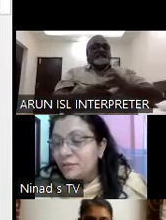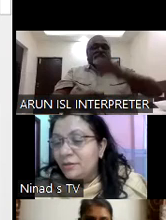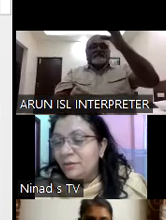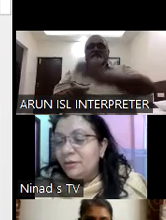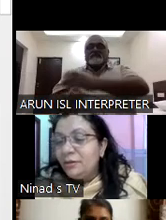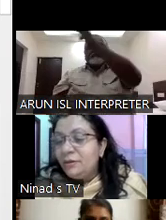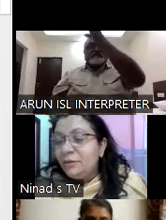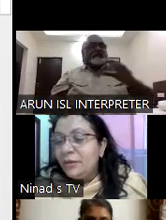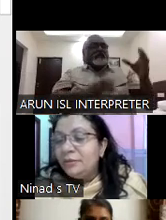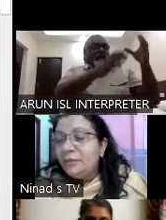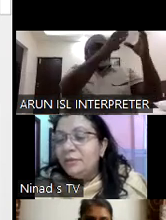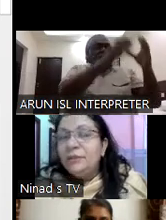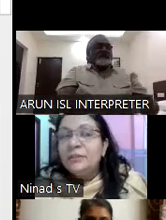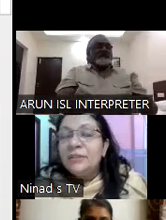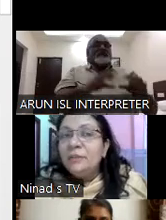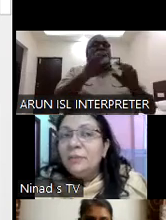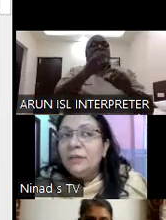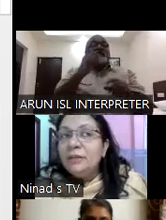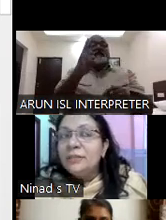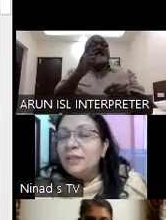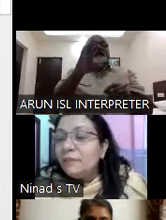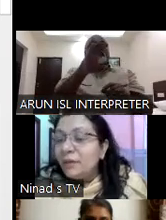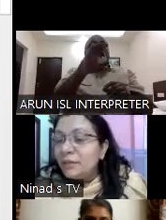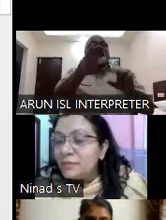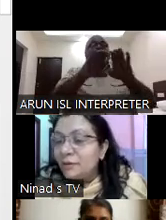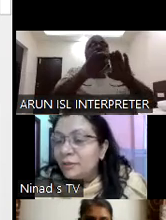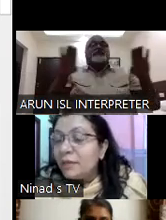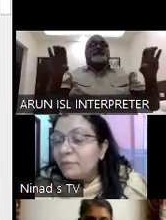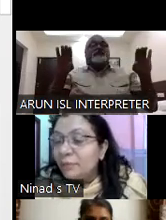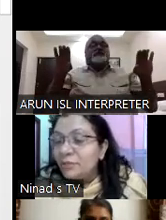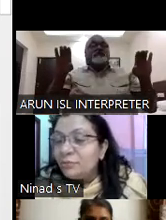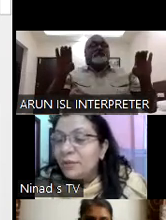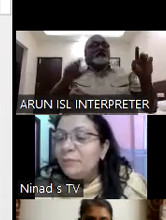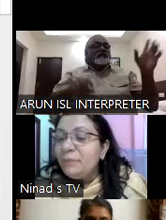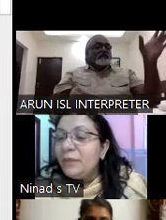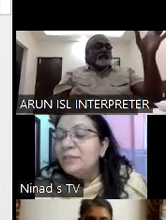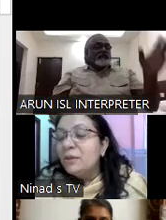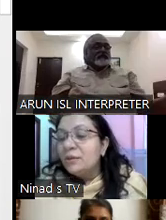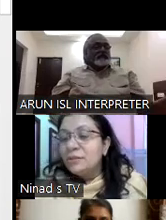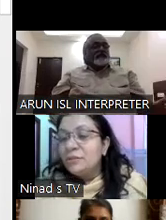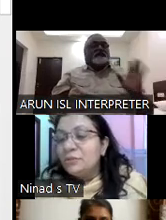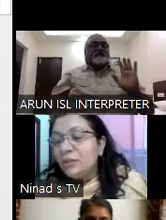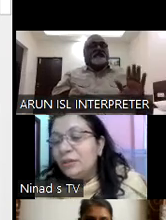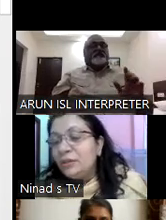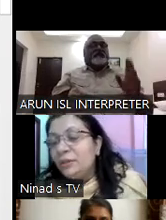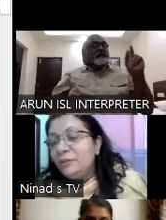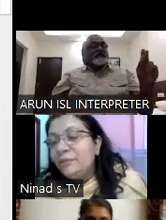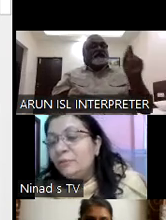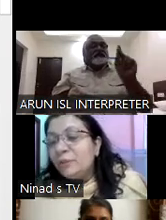justice, right? The second pillar is the governance or the government who implements the